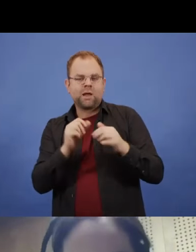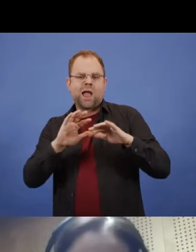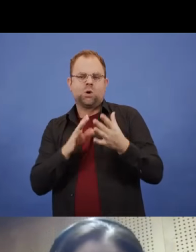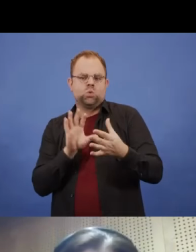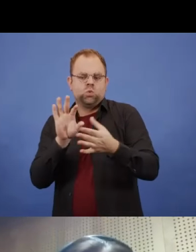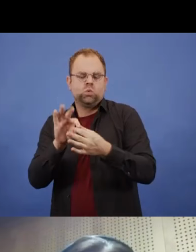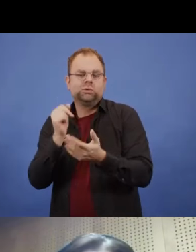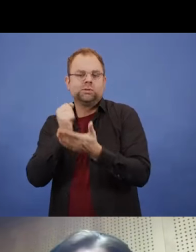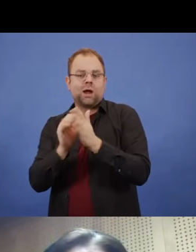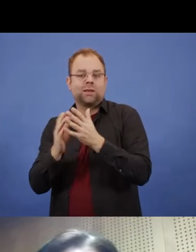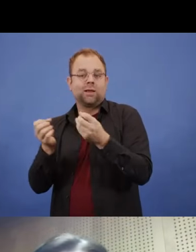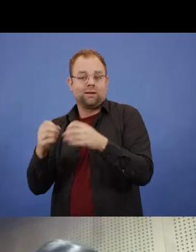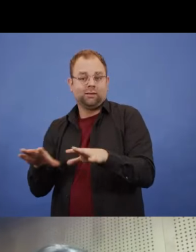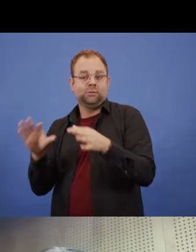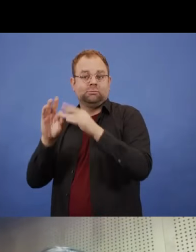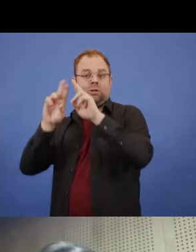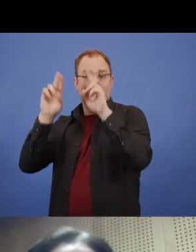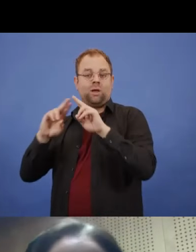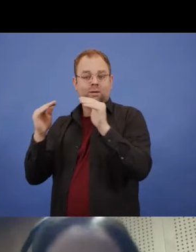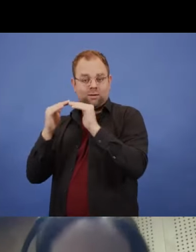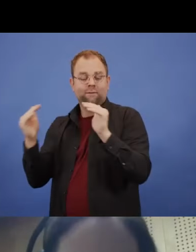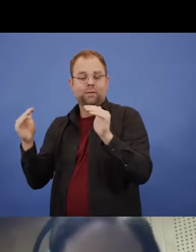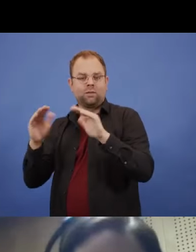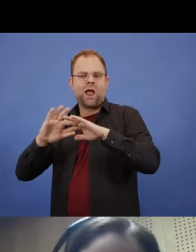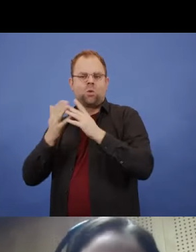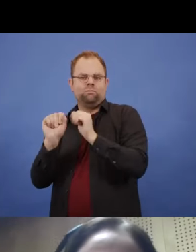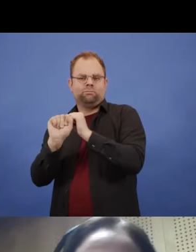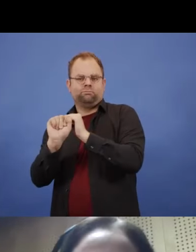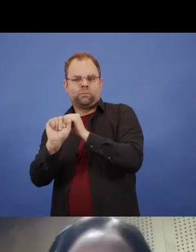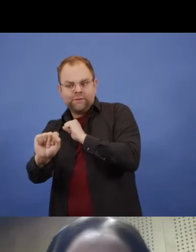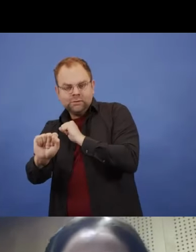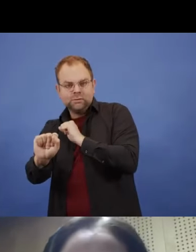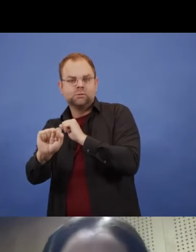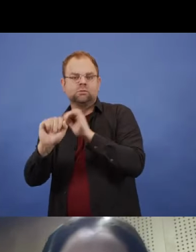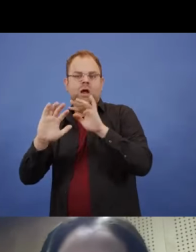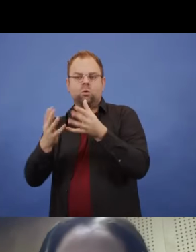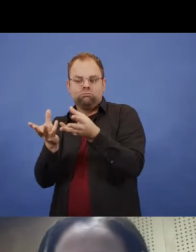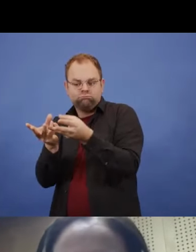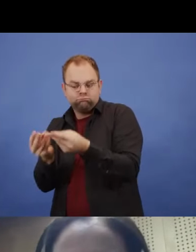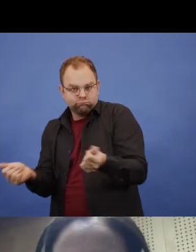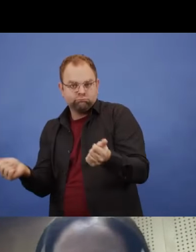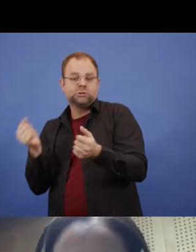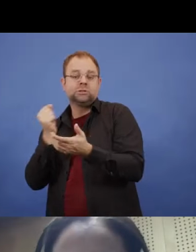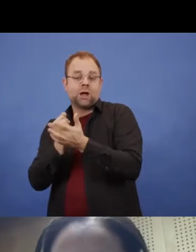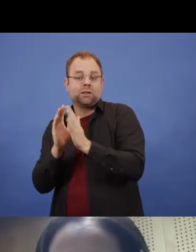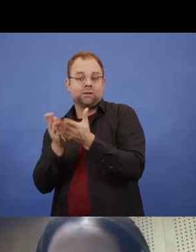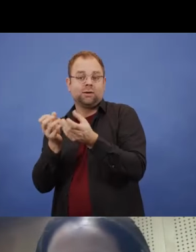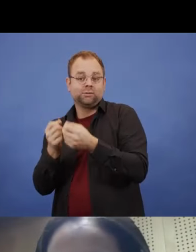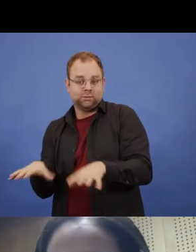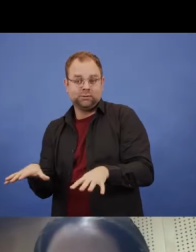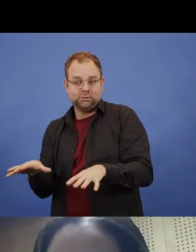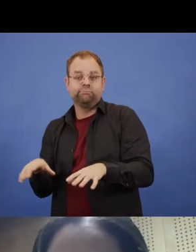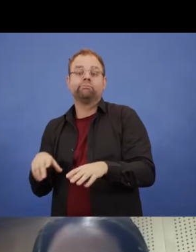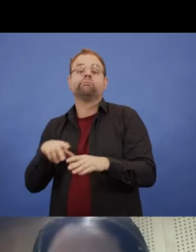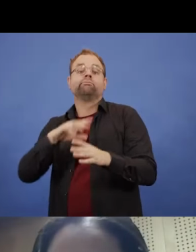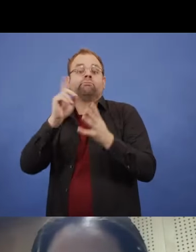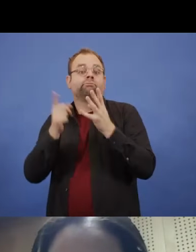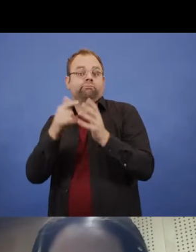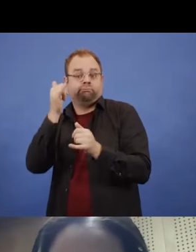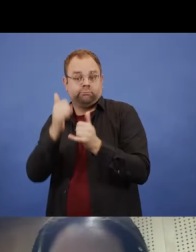with the key concepts. So first of all, citizenship and nationality, they're